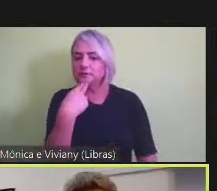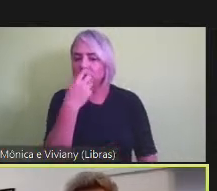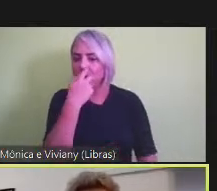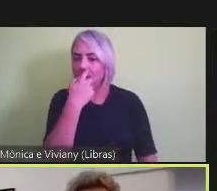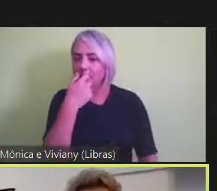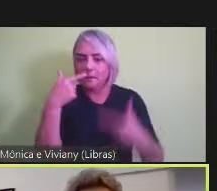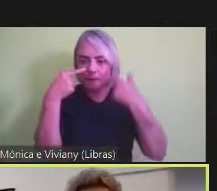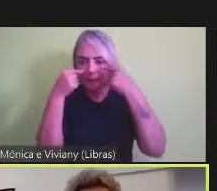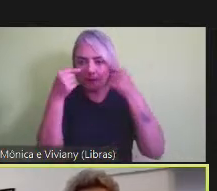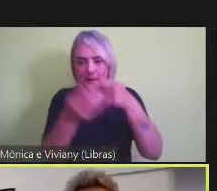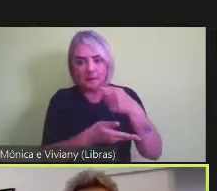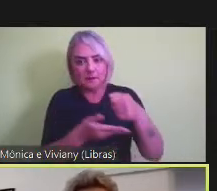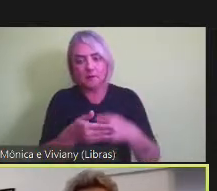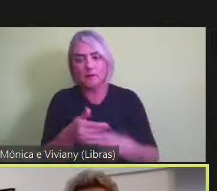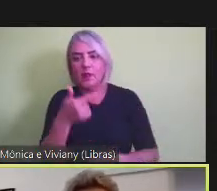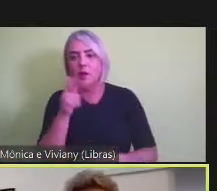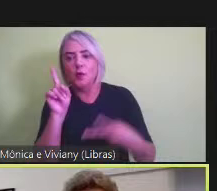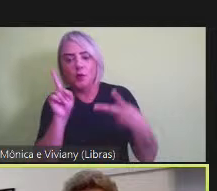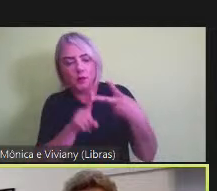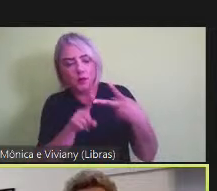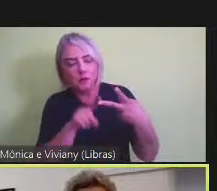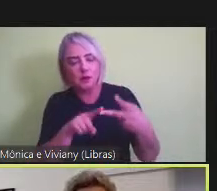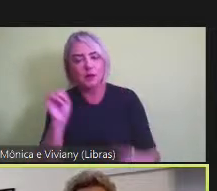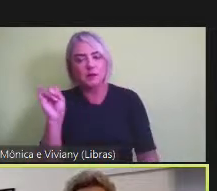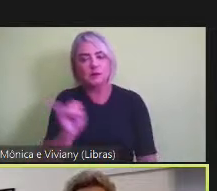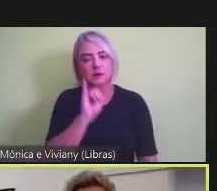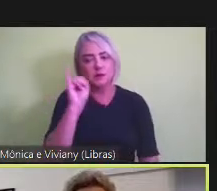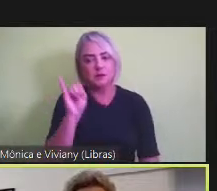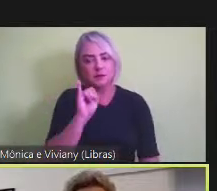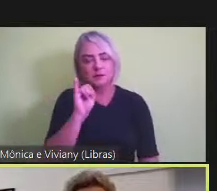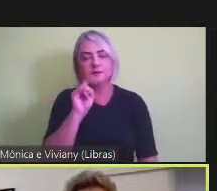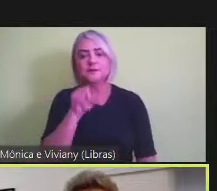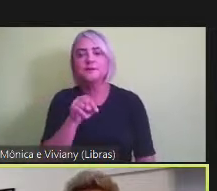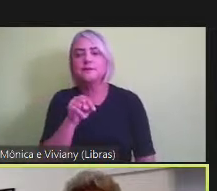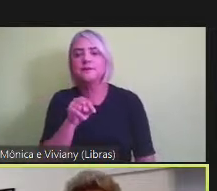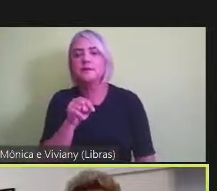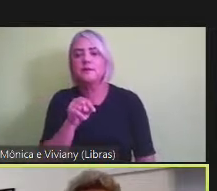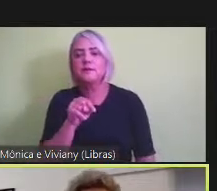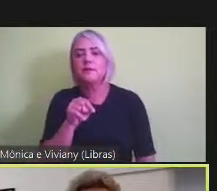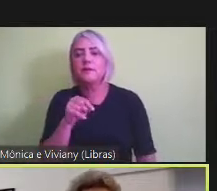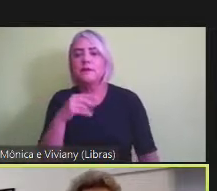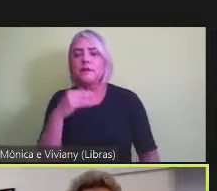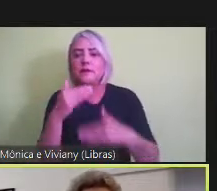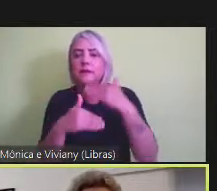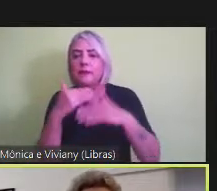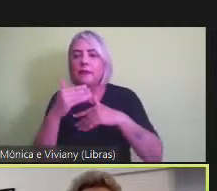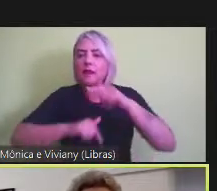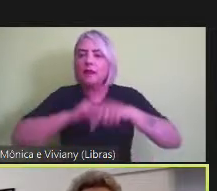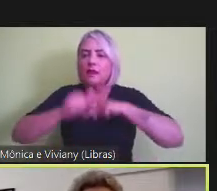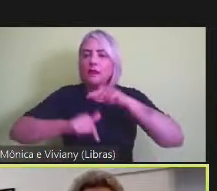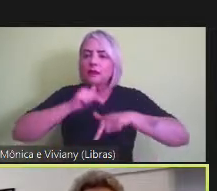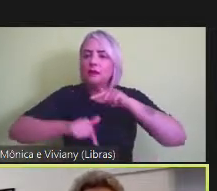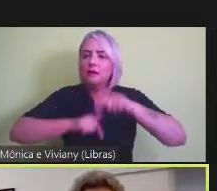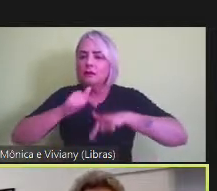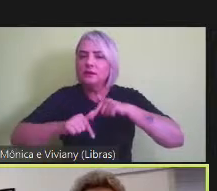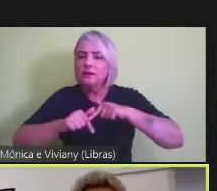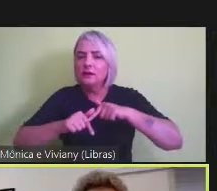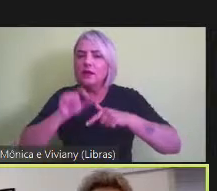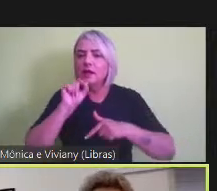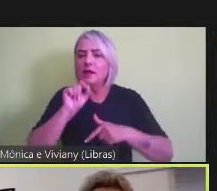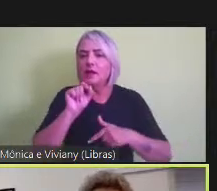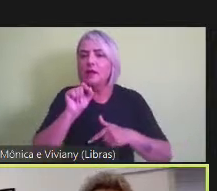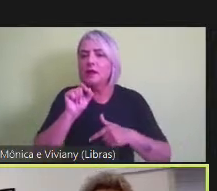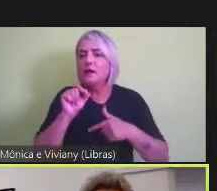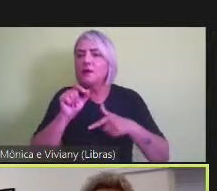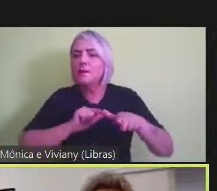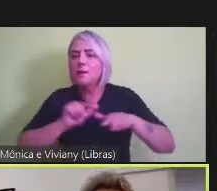and nutrition in basic care. Another important component is the work procedure. So